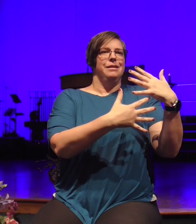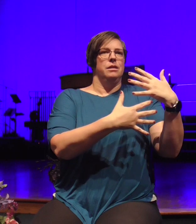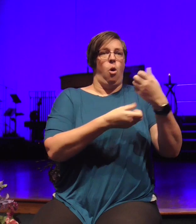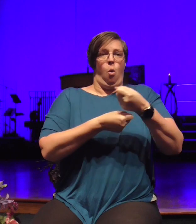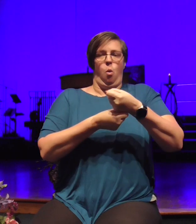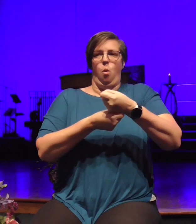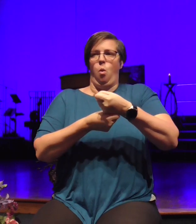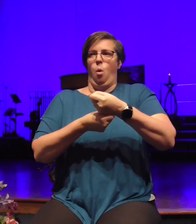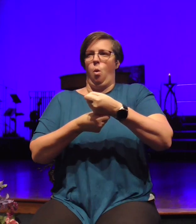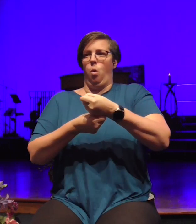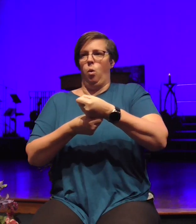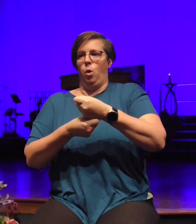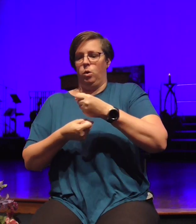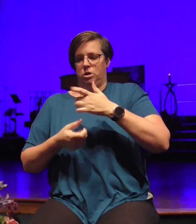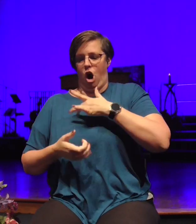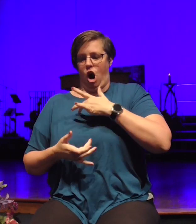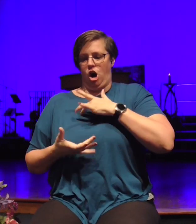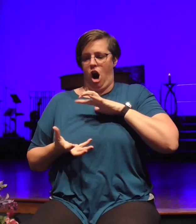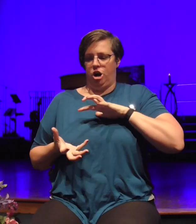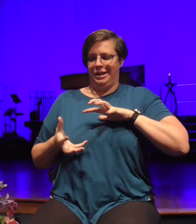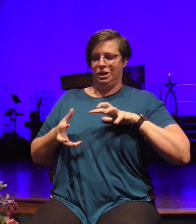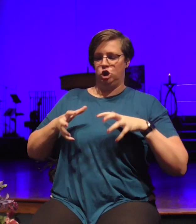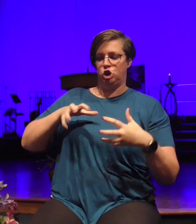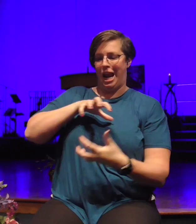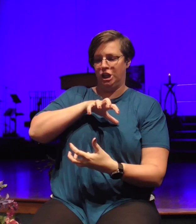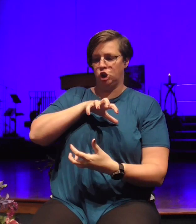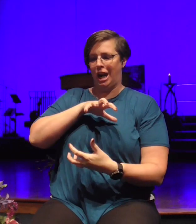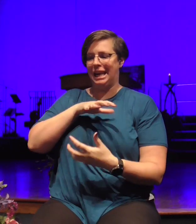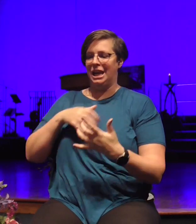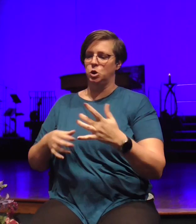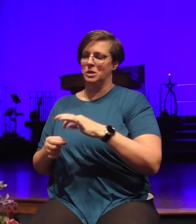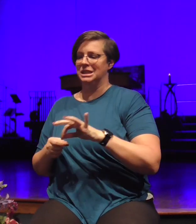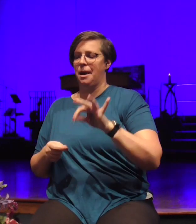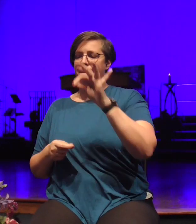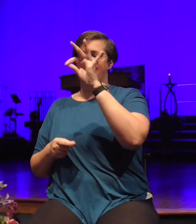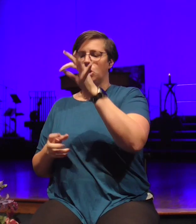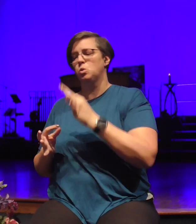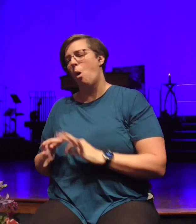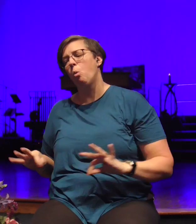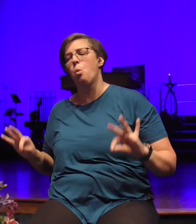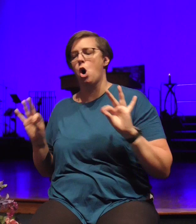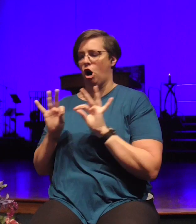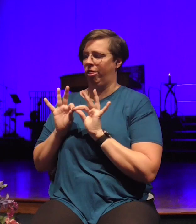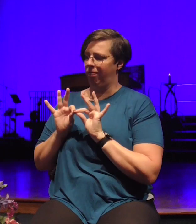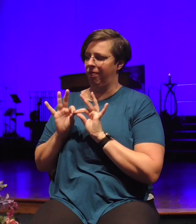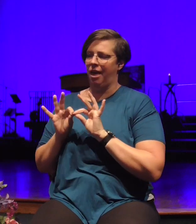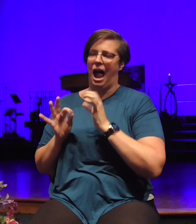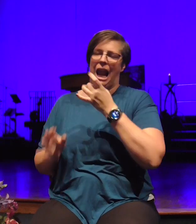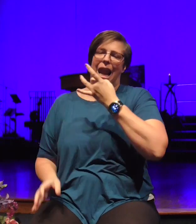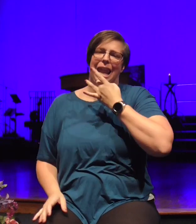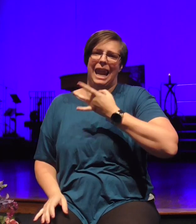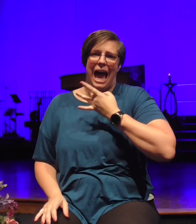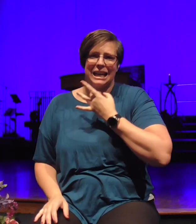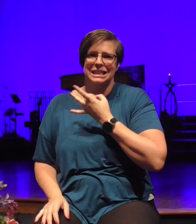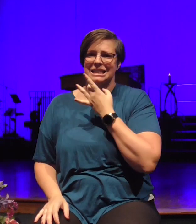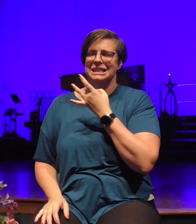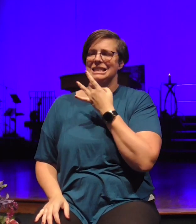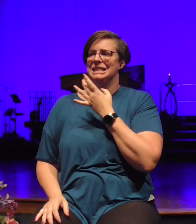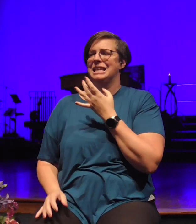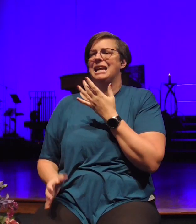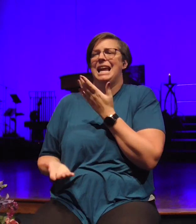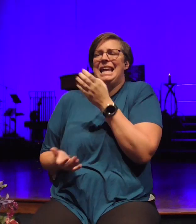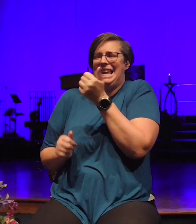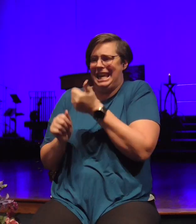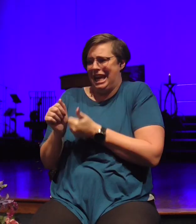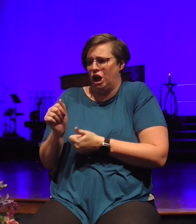and allow the heart to transmute that into the spiritual worth and light of beingness that each one is as we